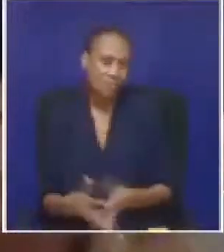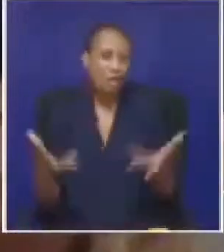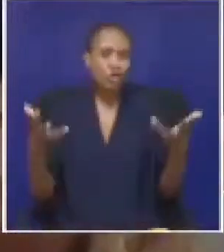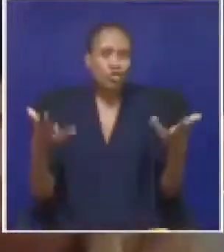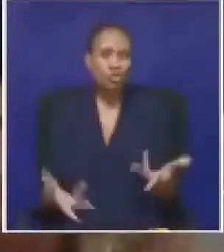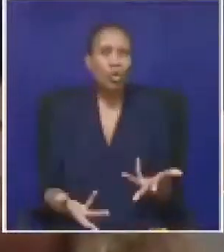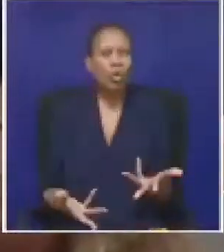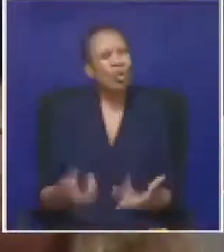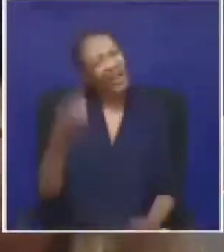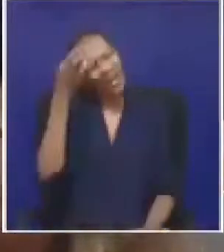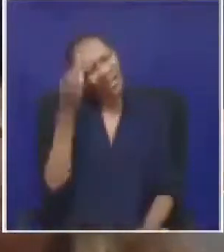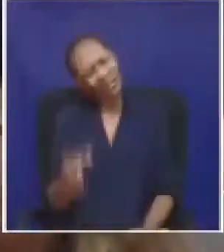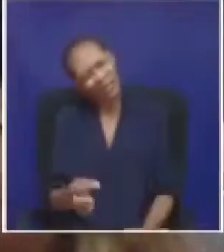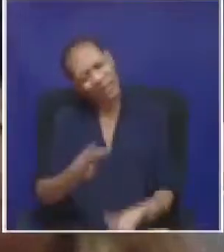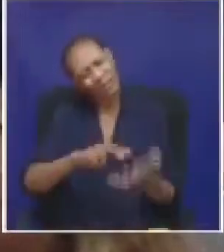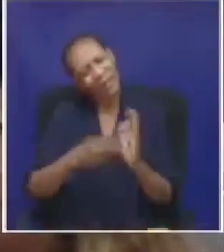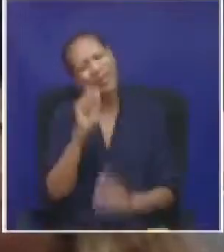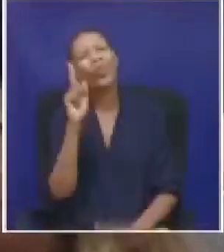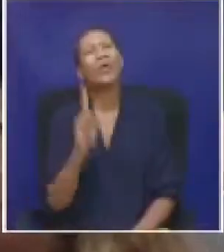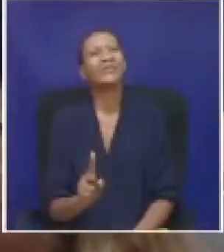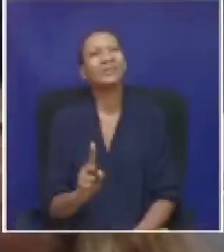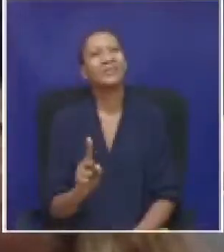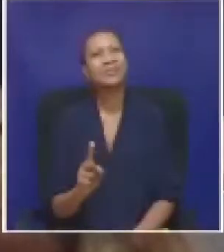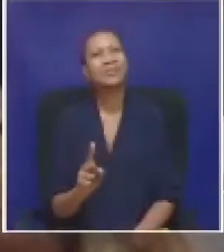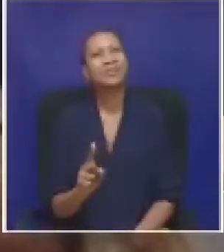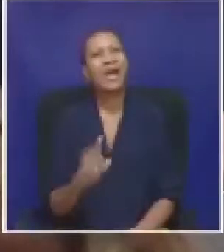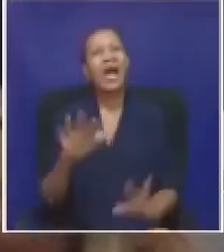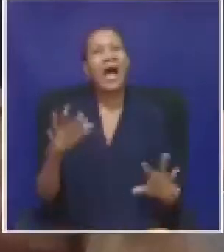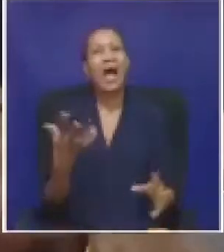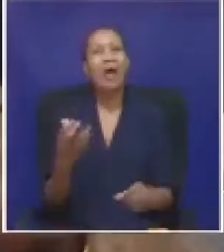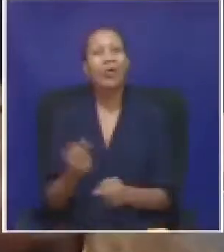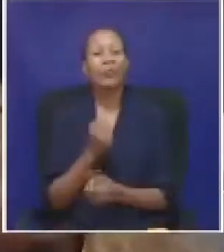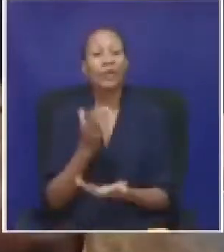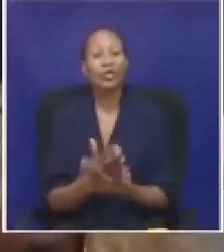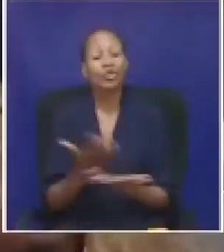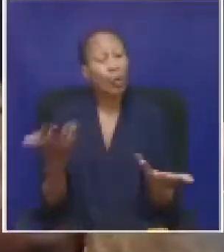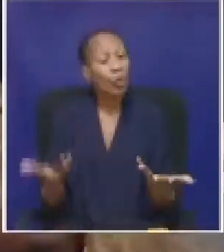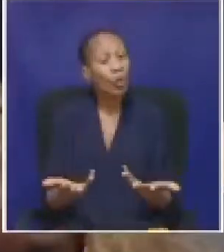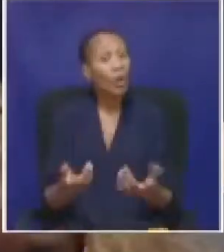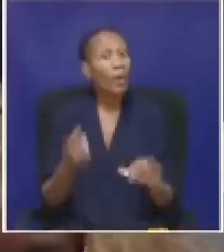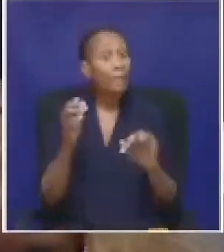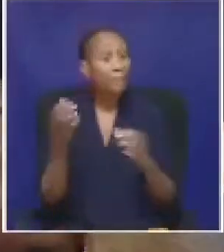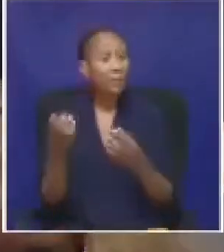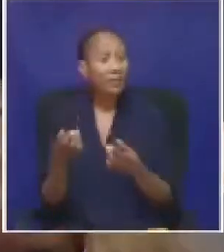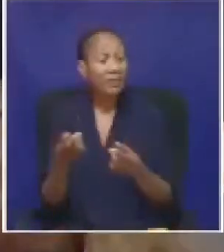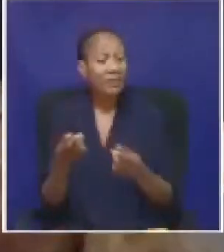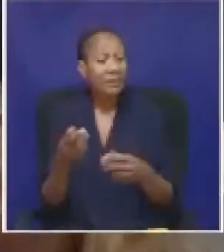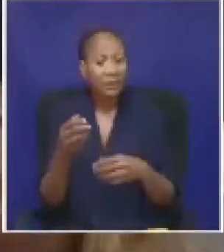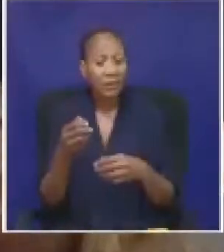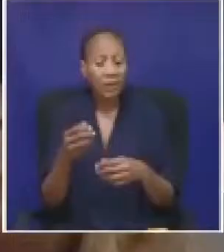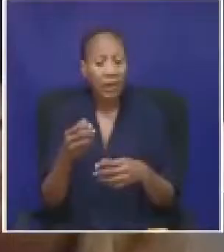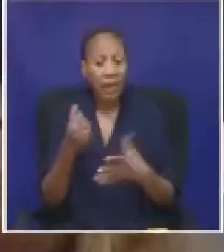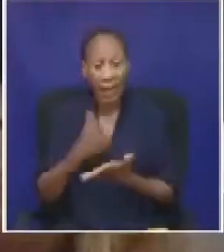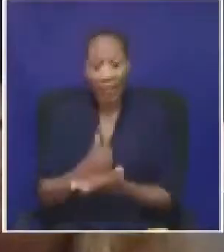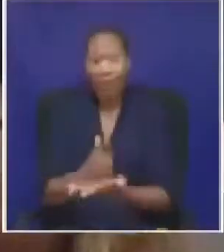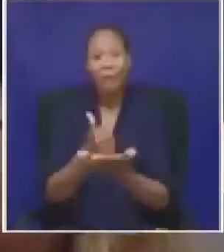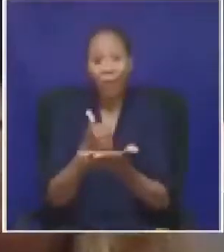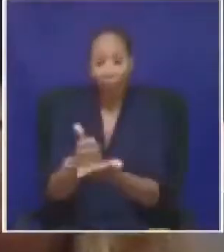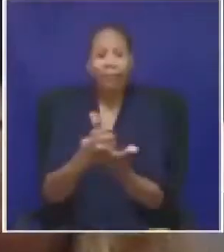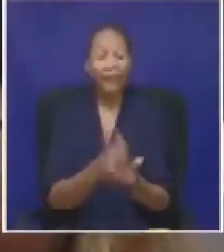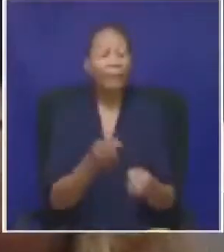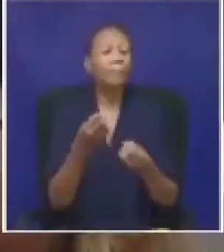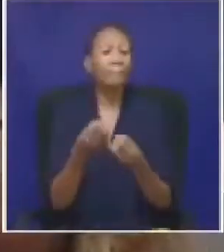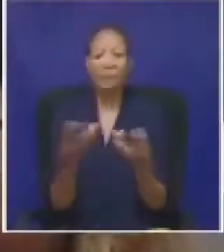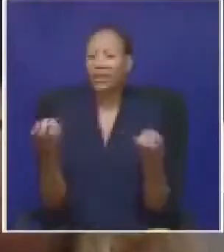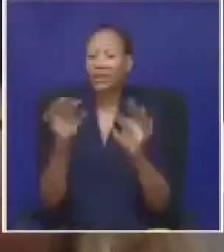What is government's plan to stay ahead, to catch up with the rate of urbanization, and then stay